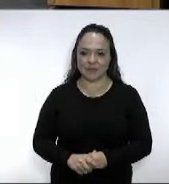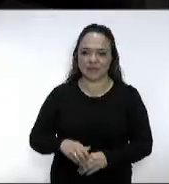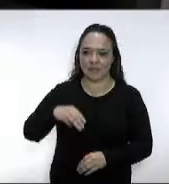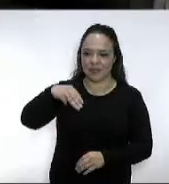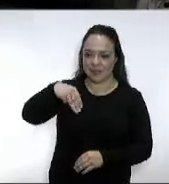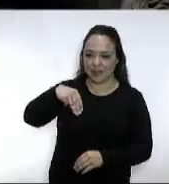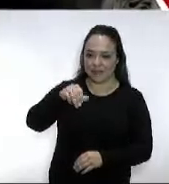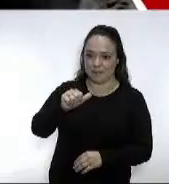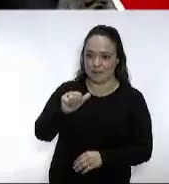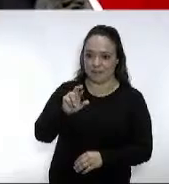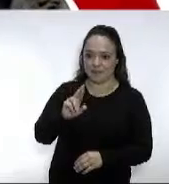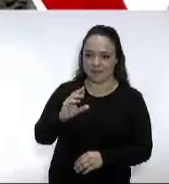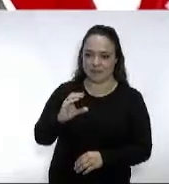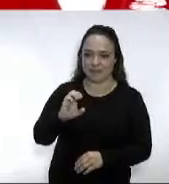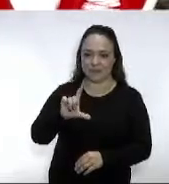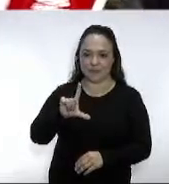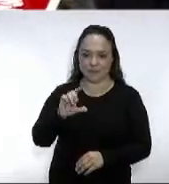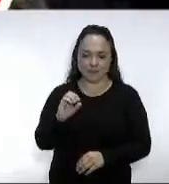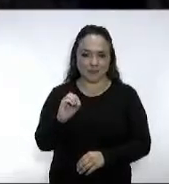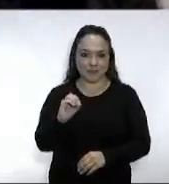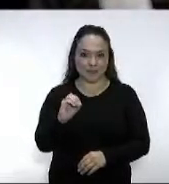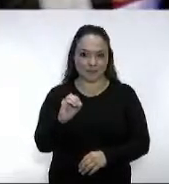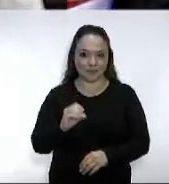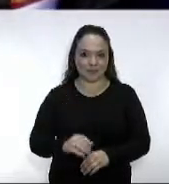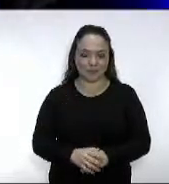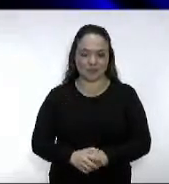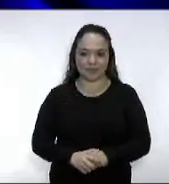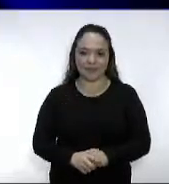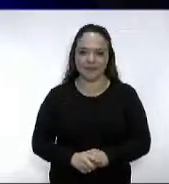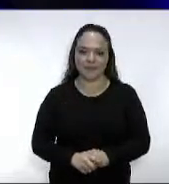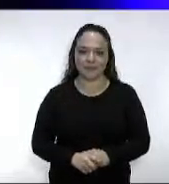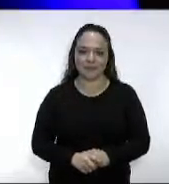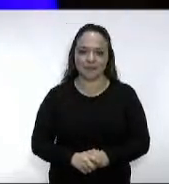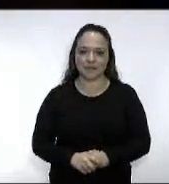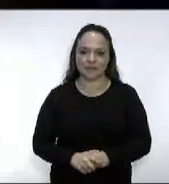Marcelo Henrique de Freitas Santos.